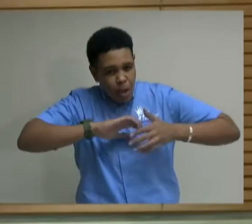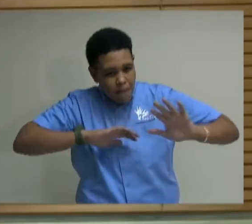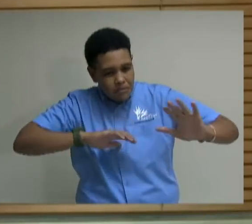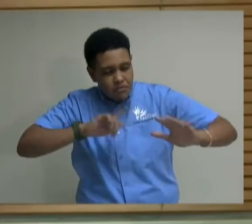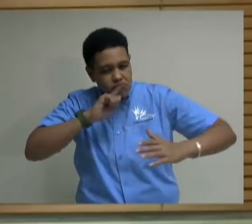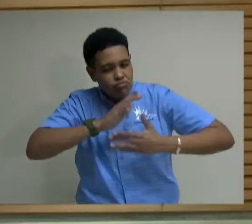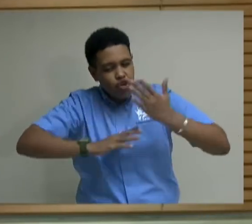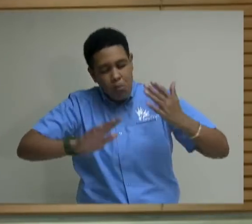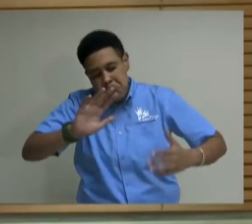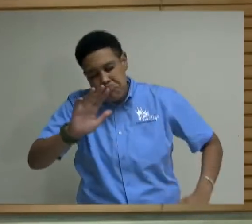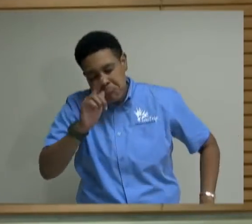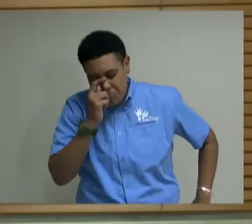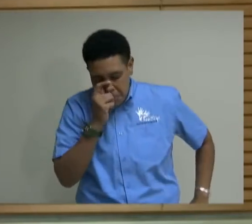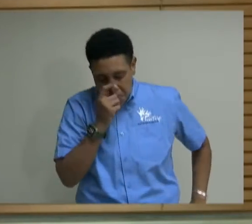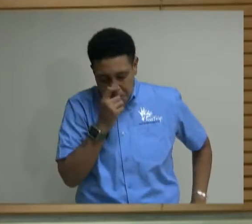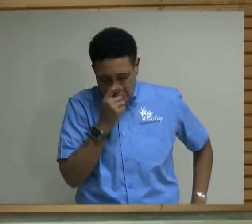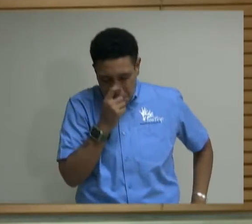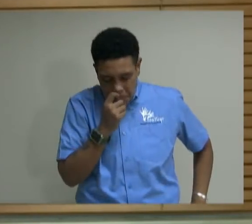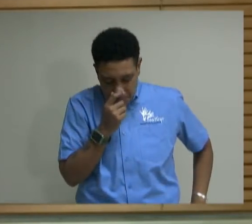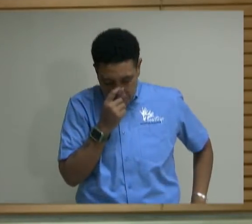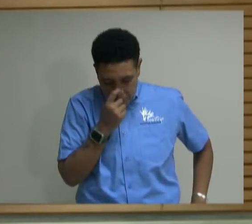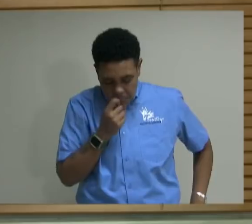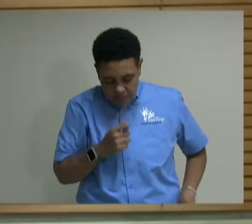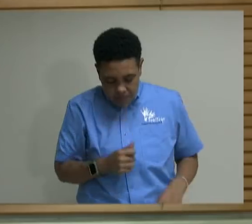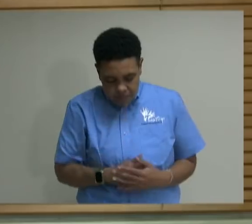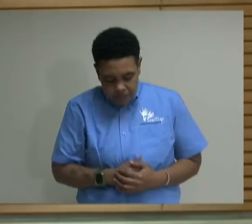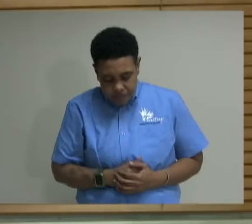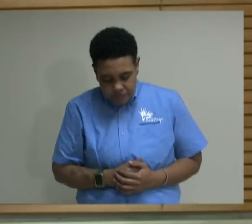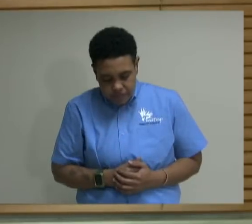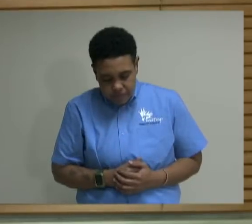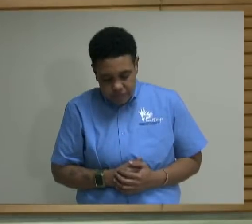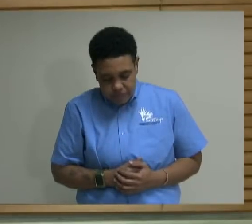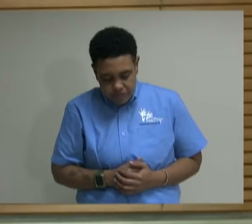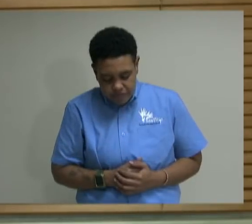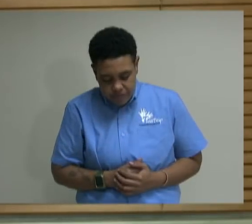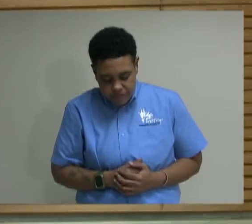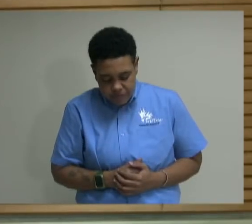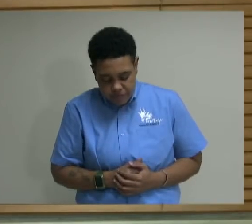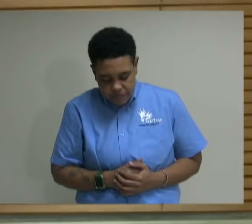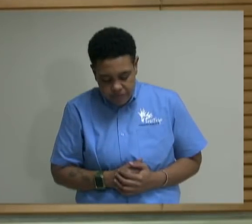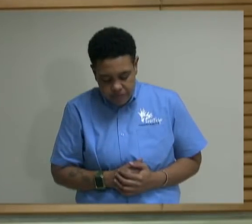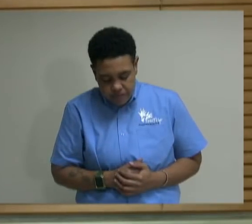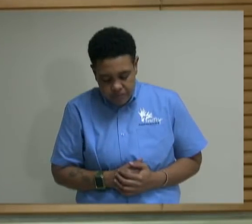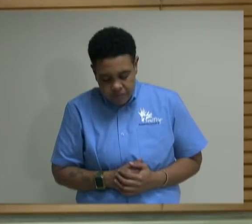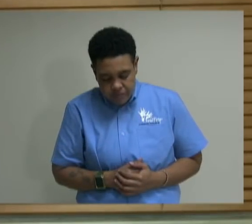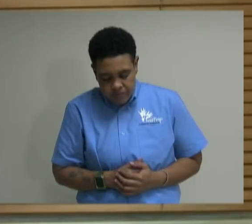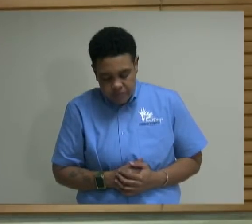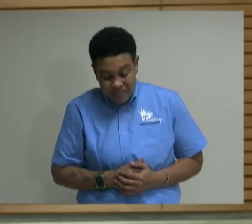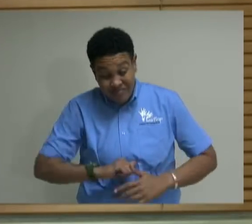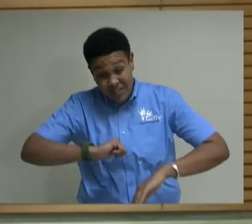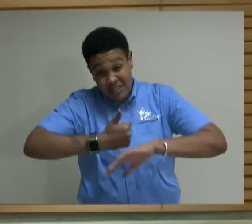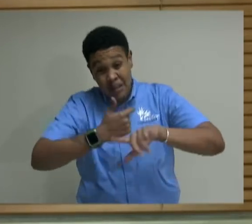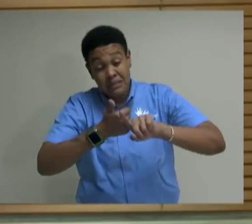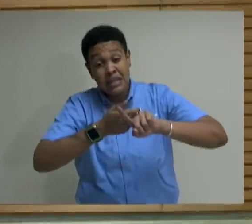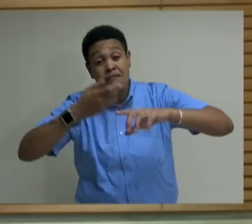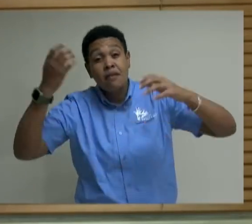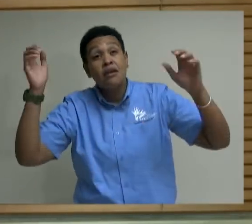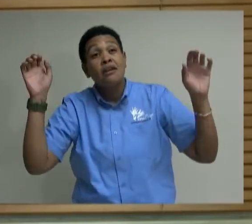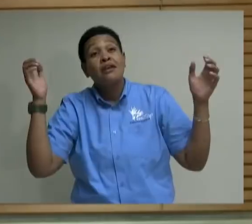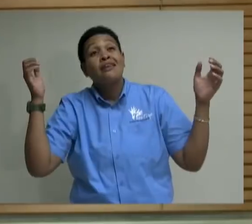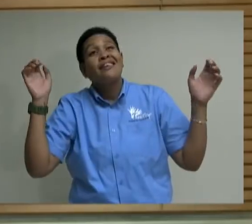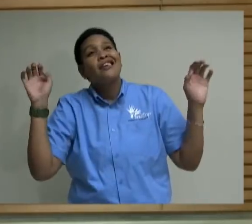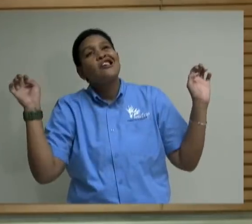some outlined earlier: establishment of the Emergency Operations Center with dynamic roles and